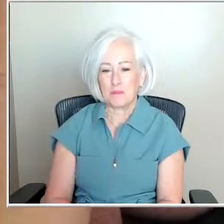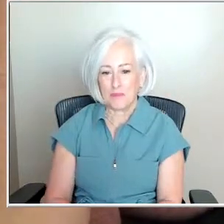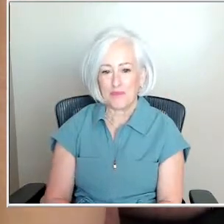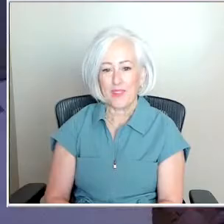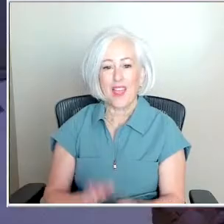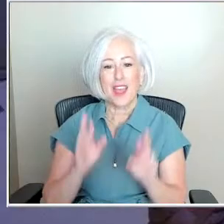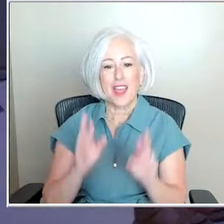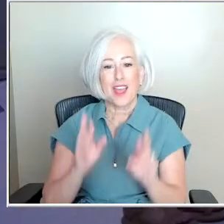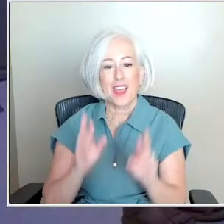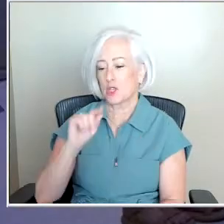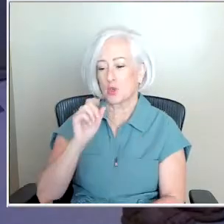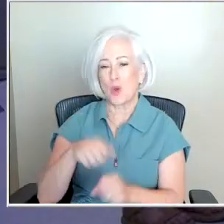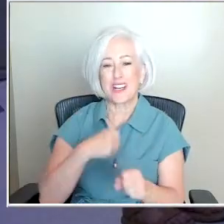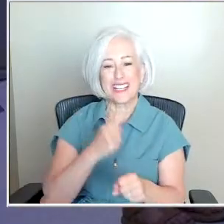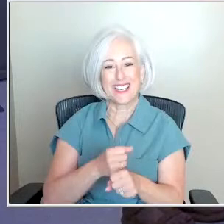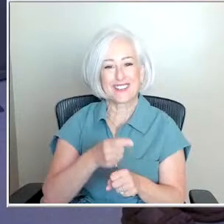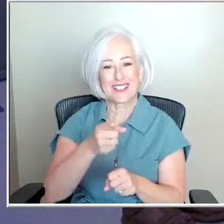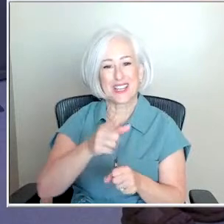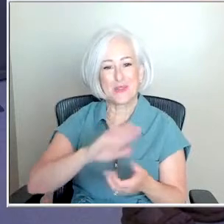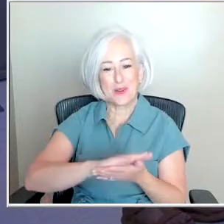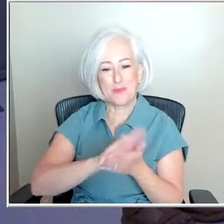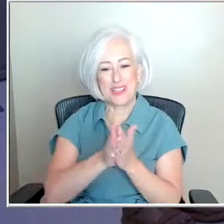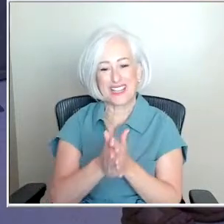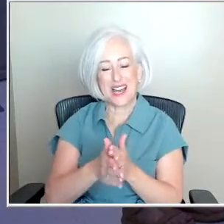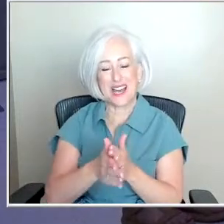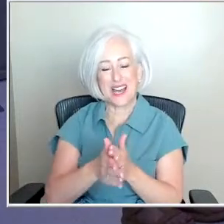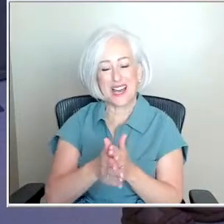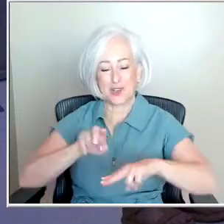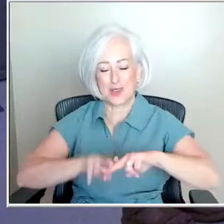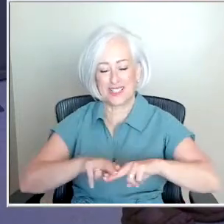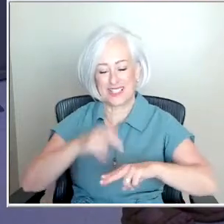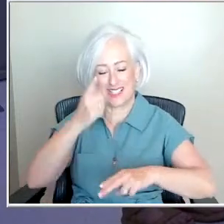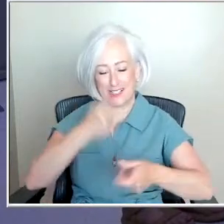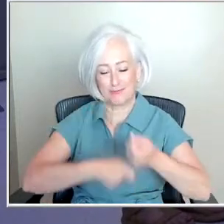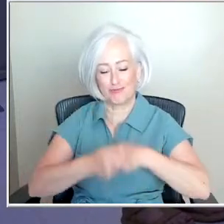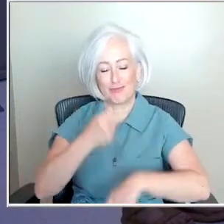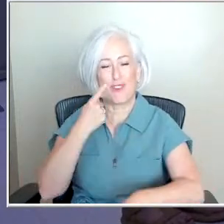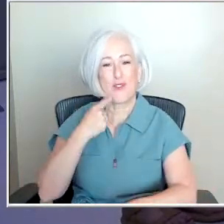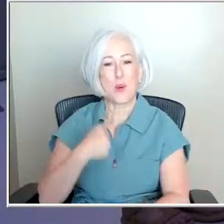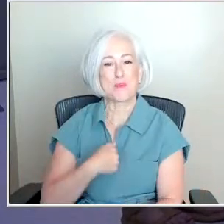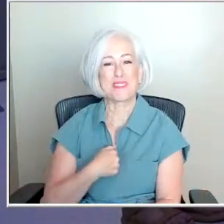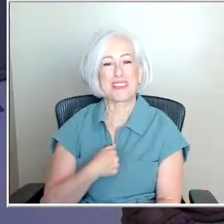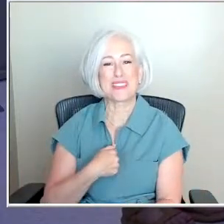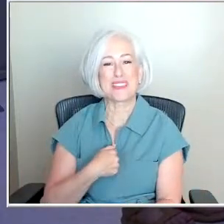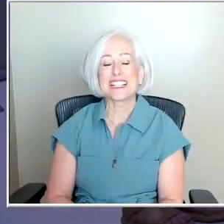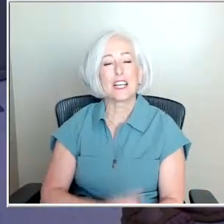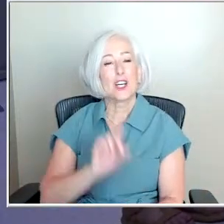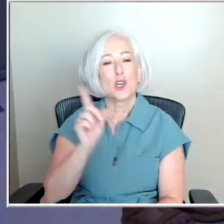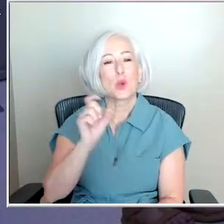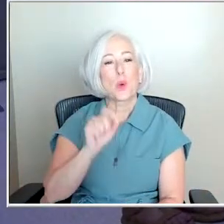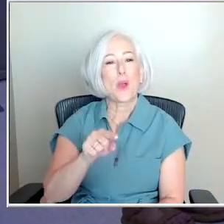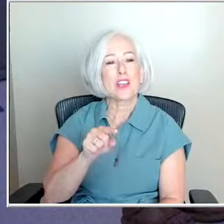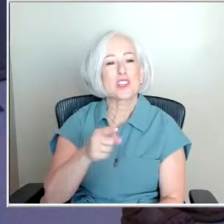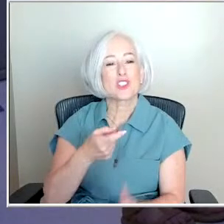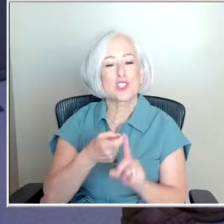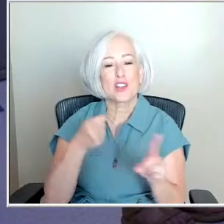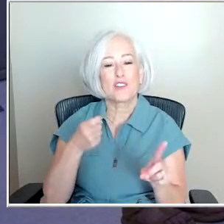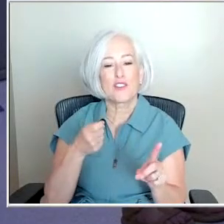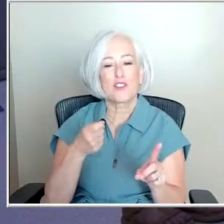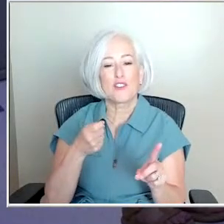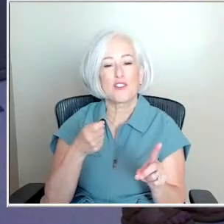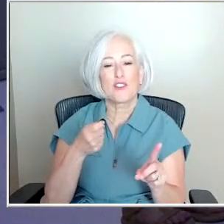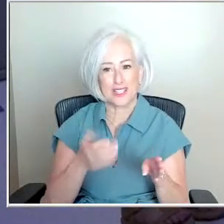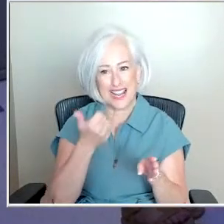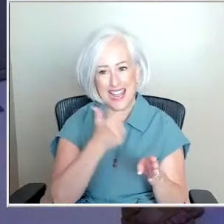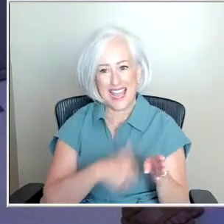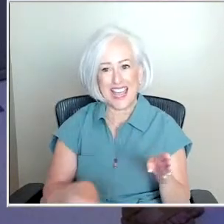my spot. Exactly. That's where we're headed with this. Dr. Hobbs. So, question though for one of our viewers: were there any family members who